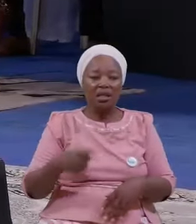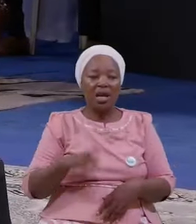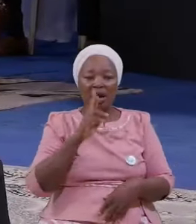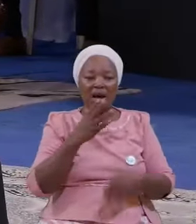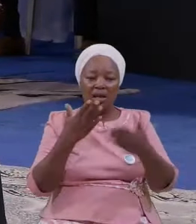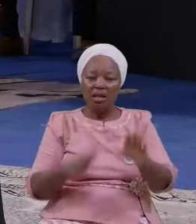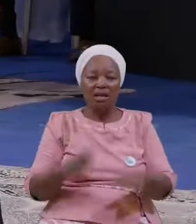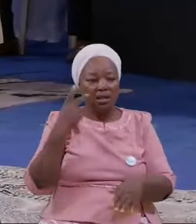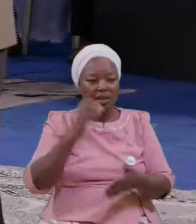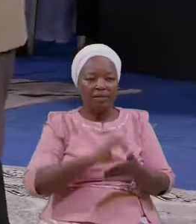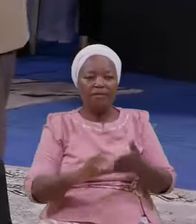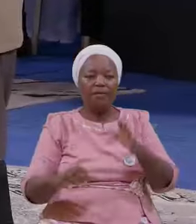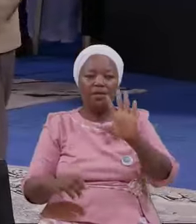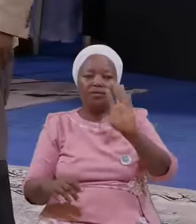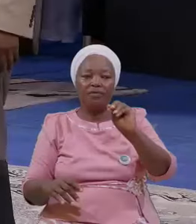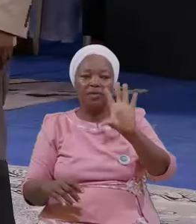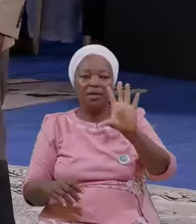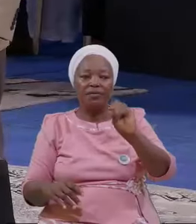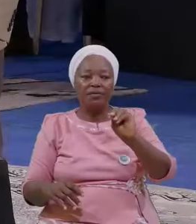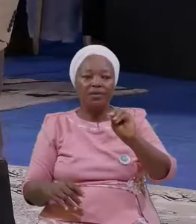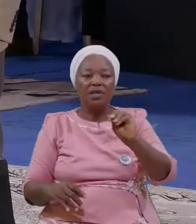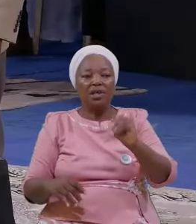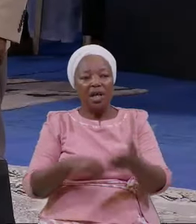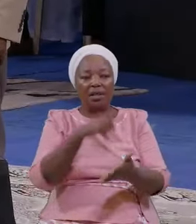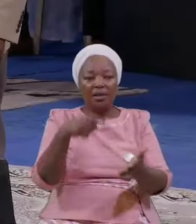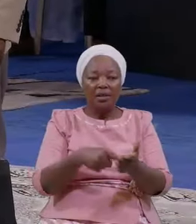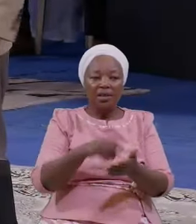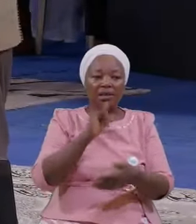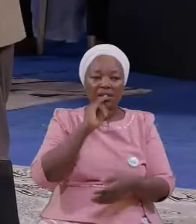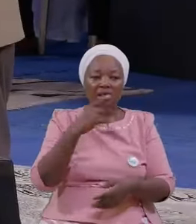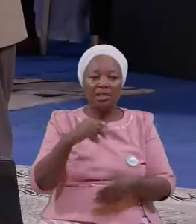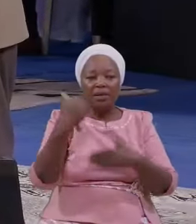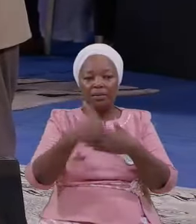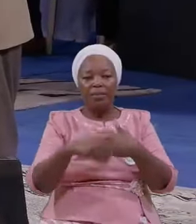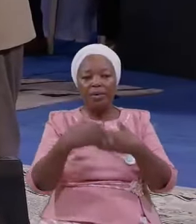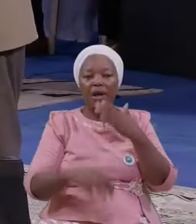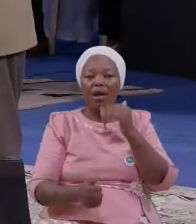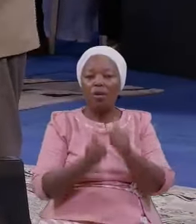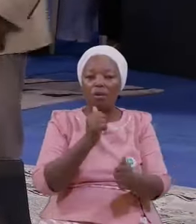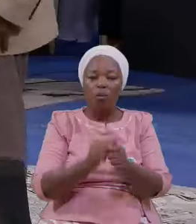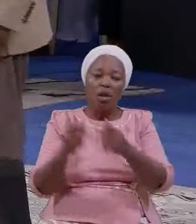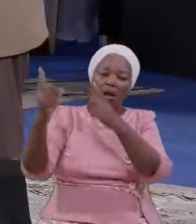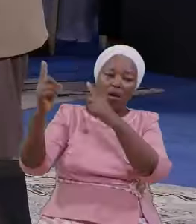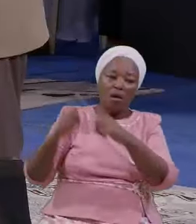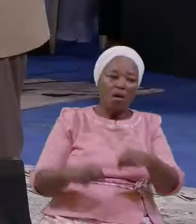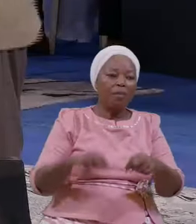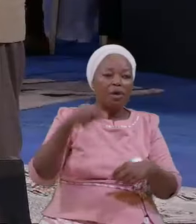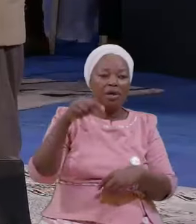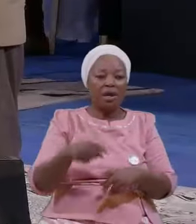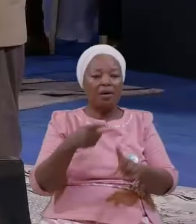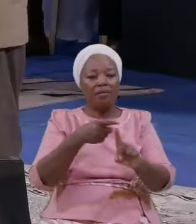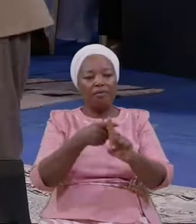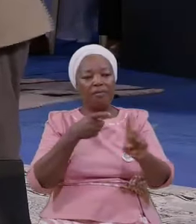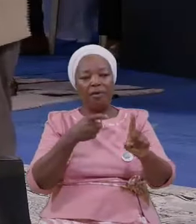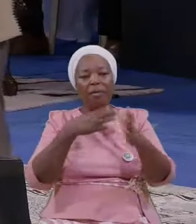50, this is the bread which cometh down from